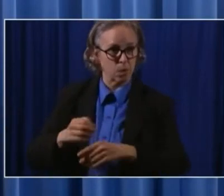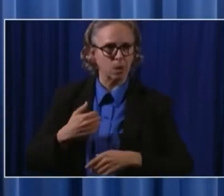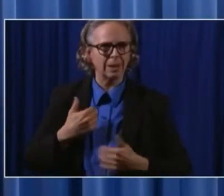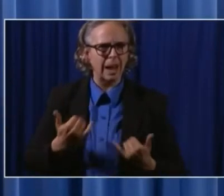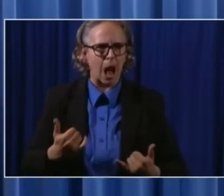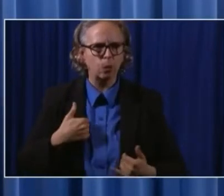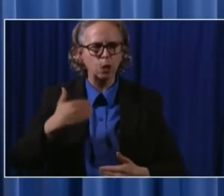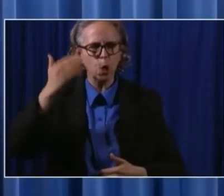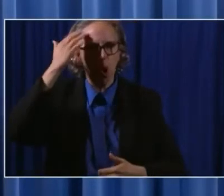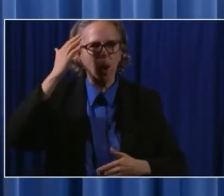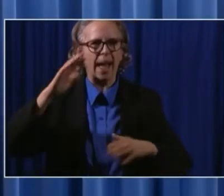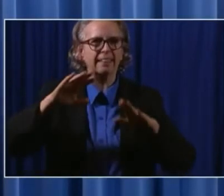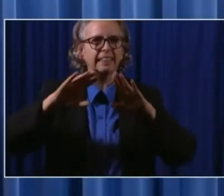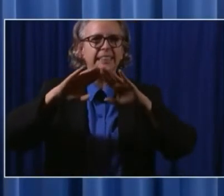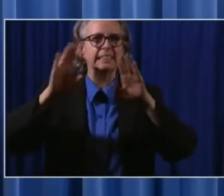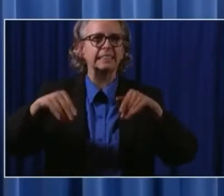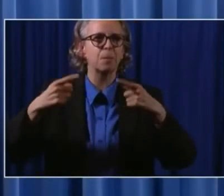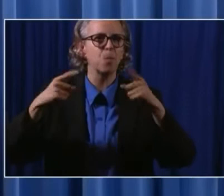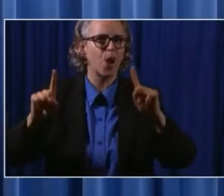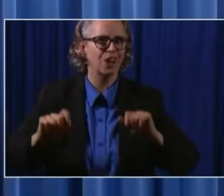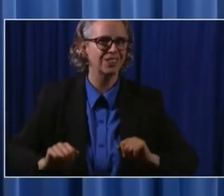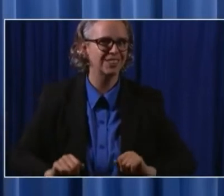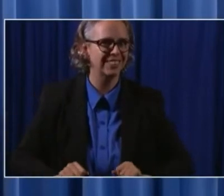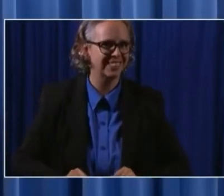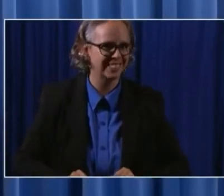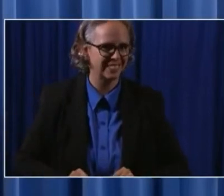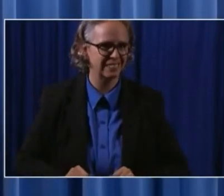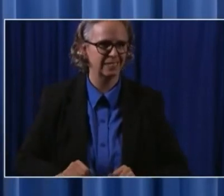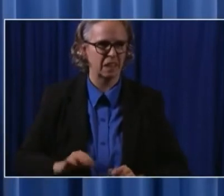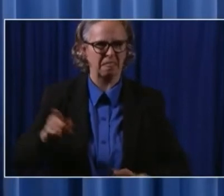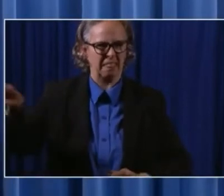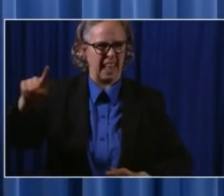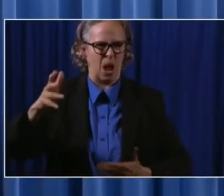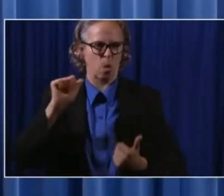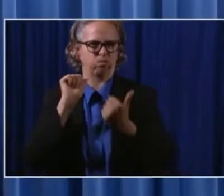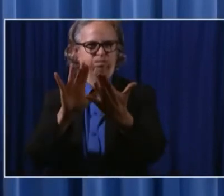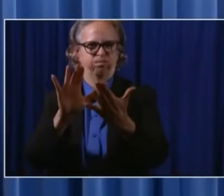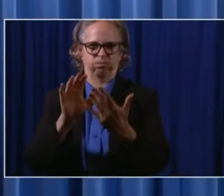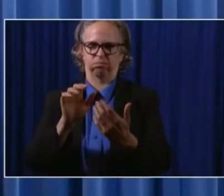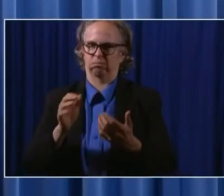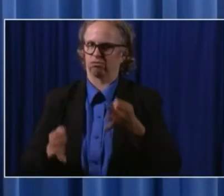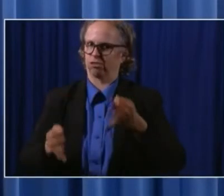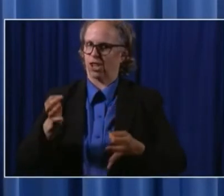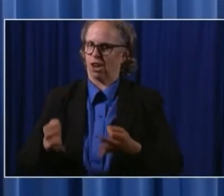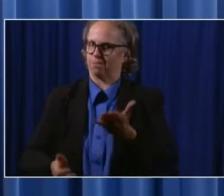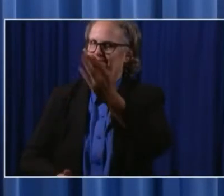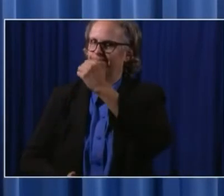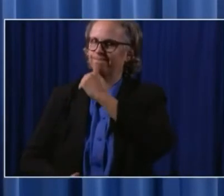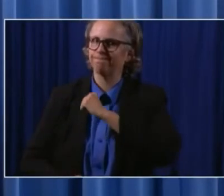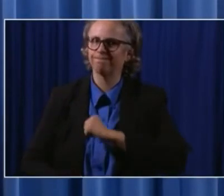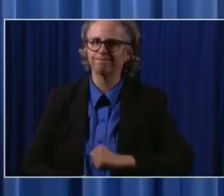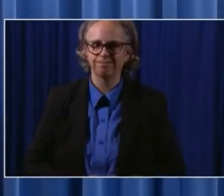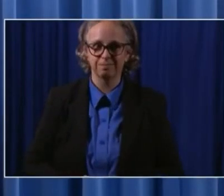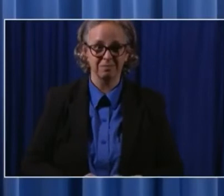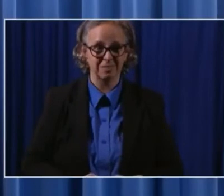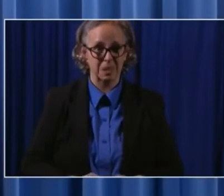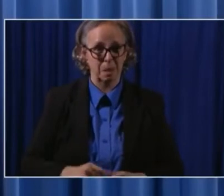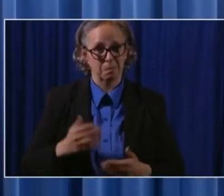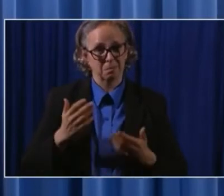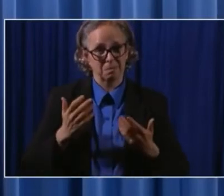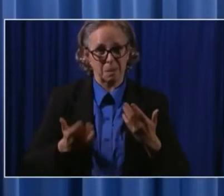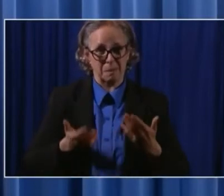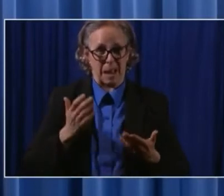they were, in fact, brought to justice. So that may be slight consolation, but I think it is something that people